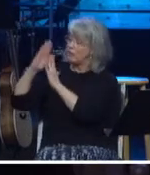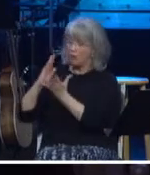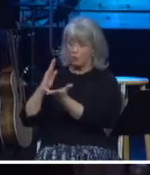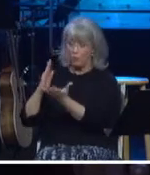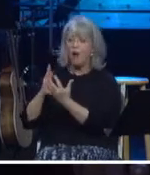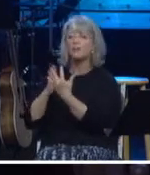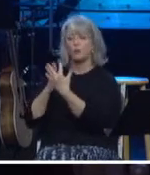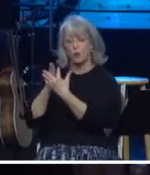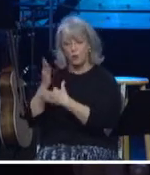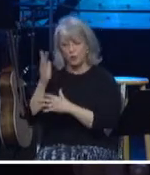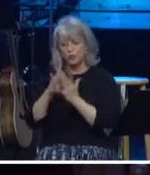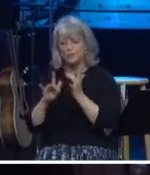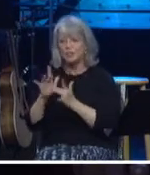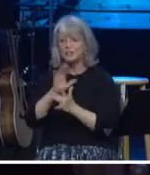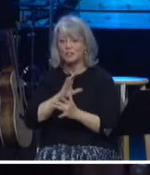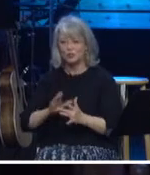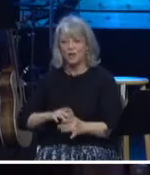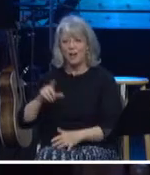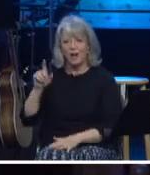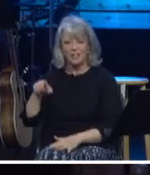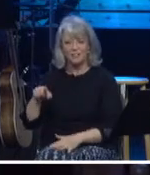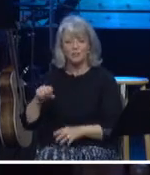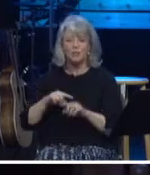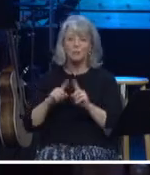And yet, what do we see in verse 18?